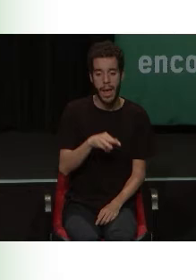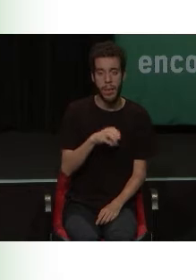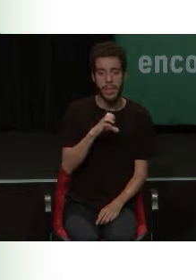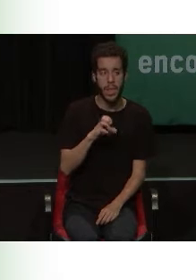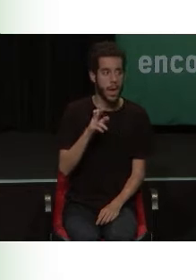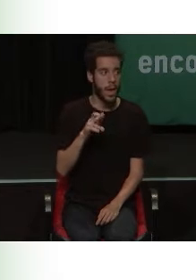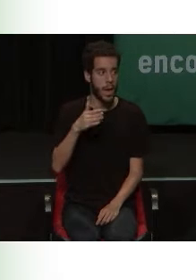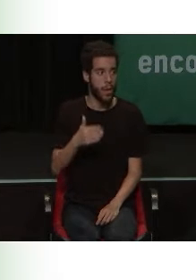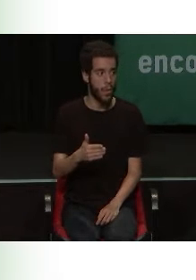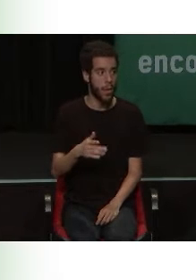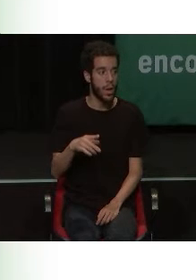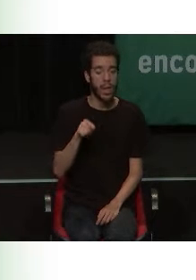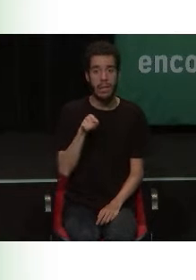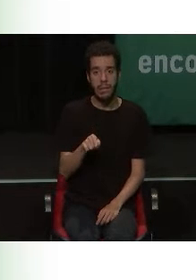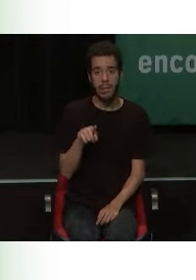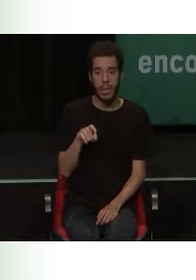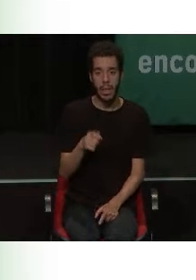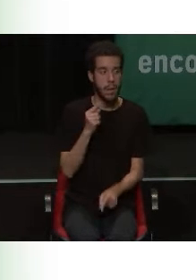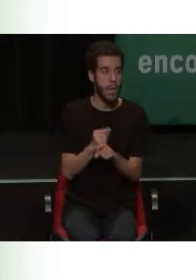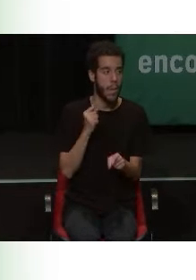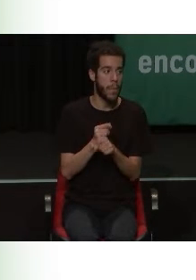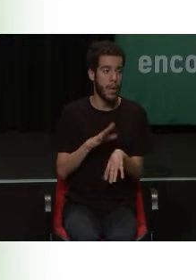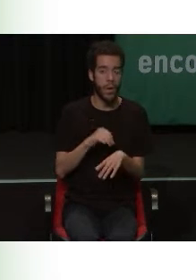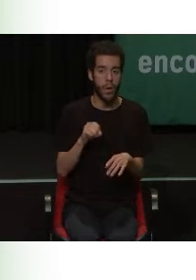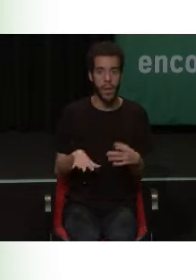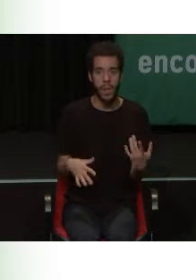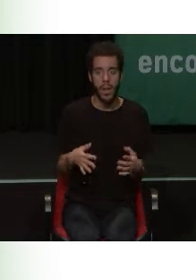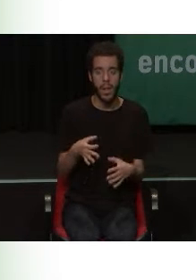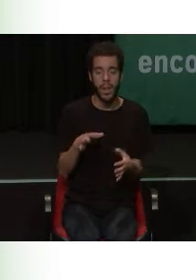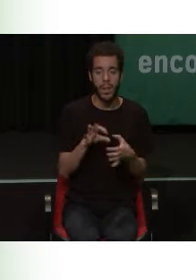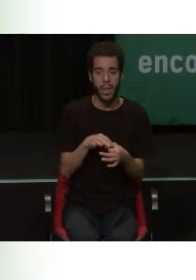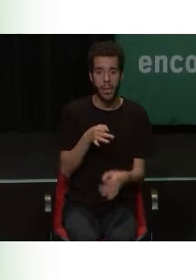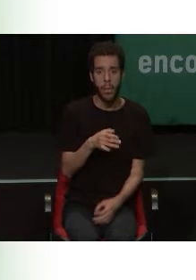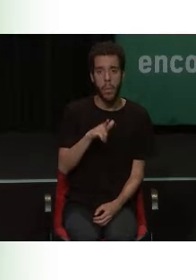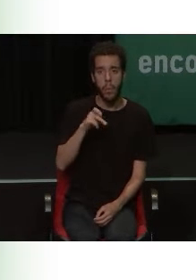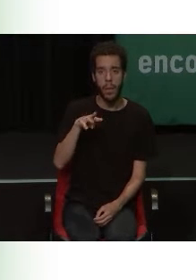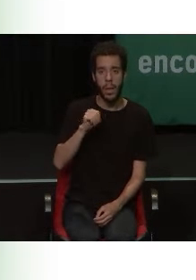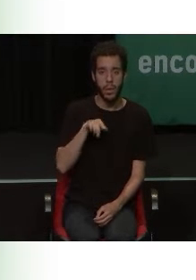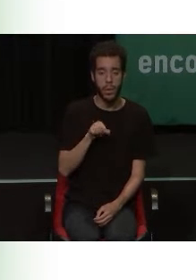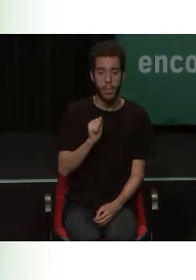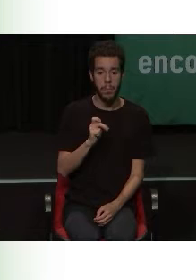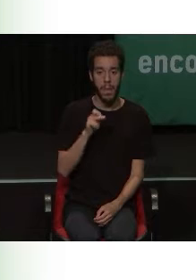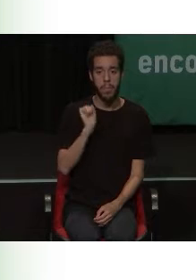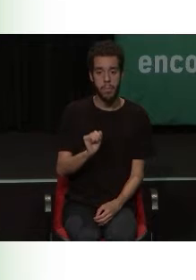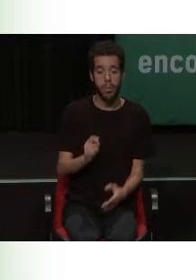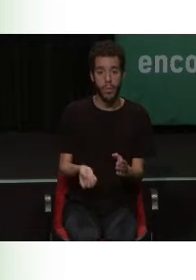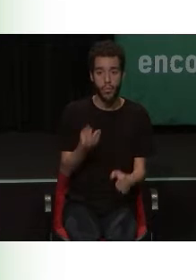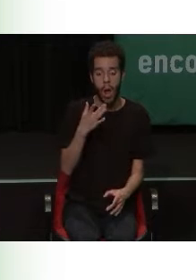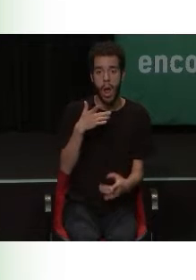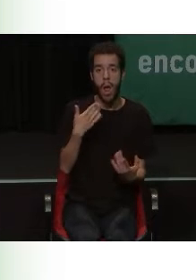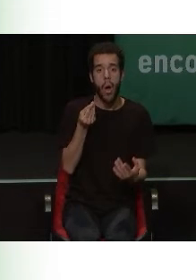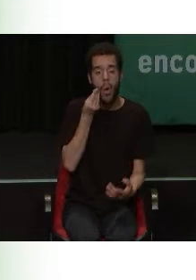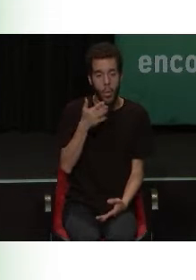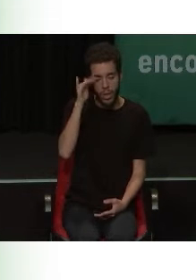gene, MCR1, a gene with a plasmidic origin. So